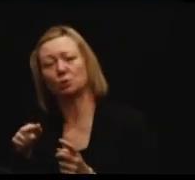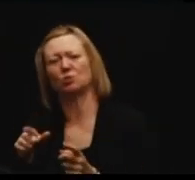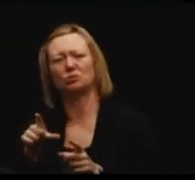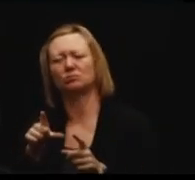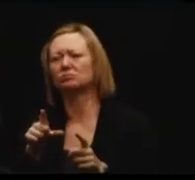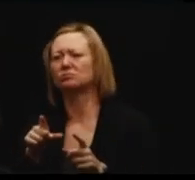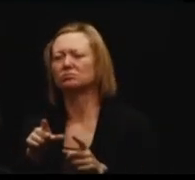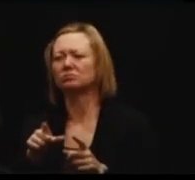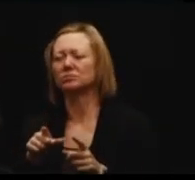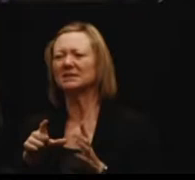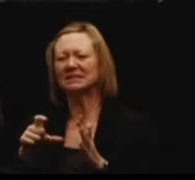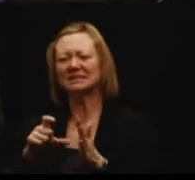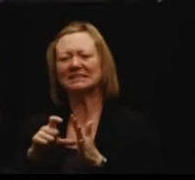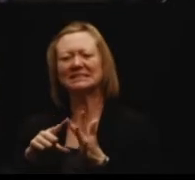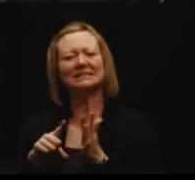your diligence. Yep.